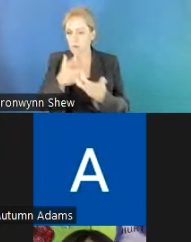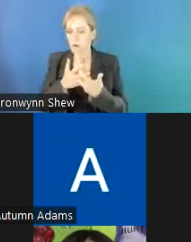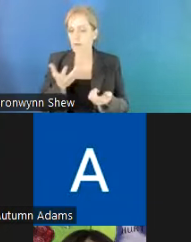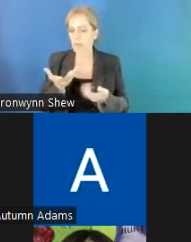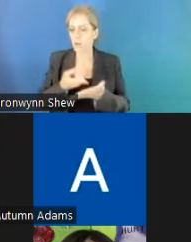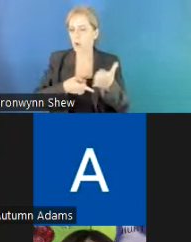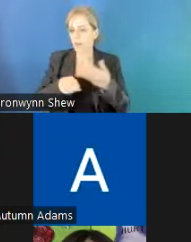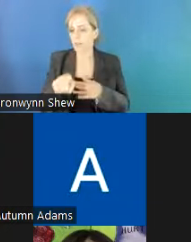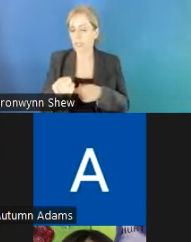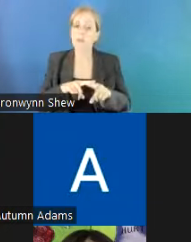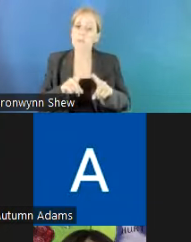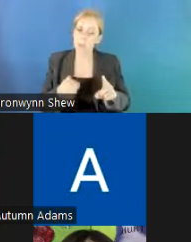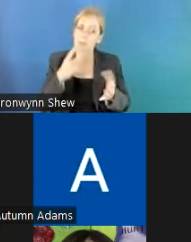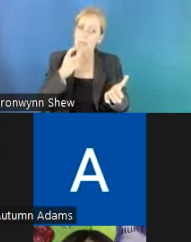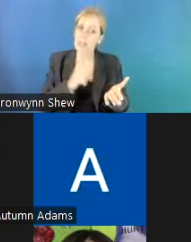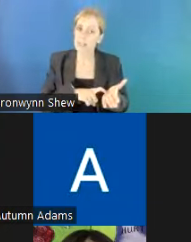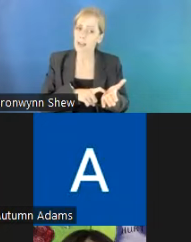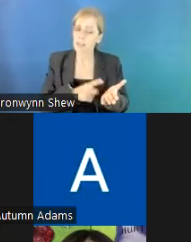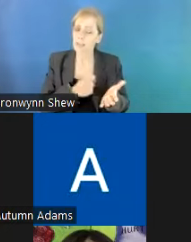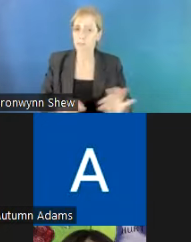ask, always ask them first.